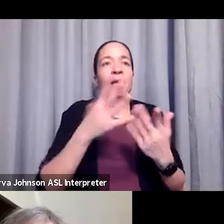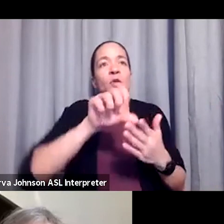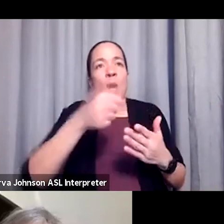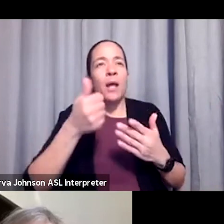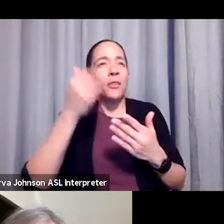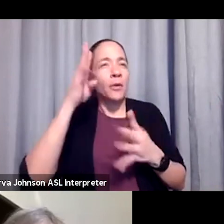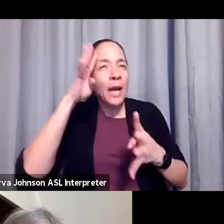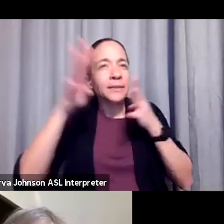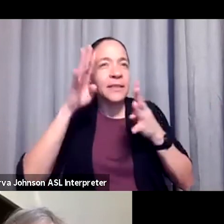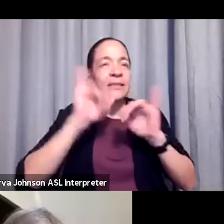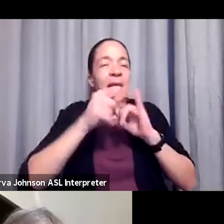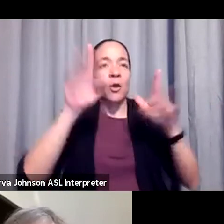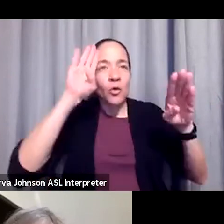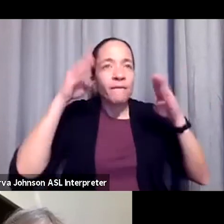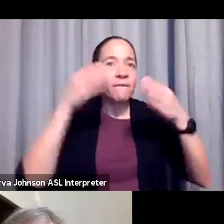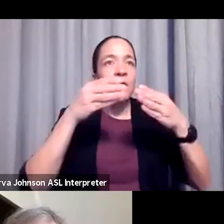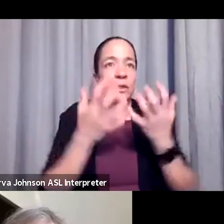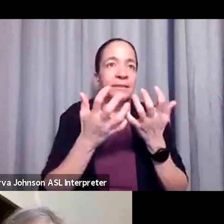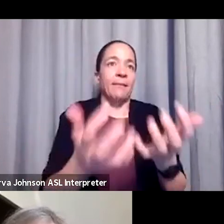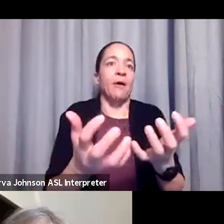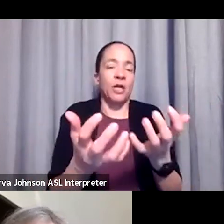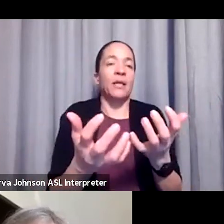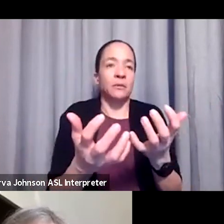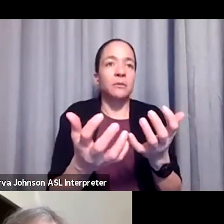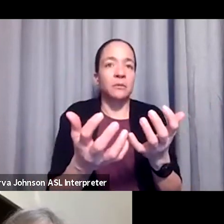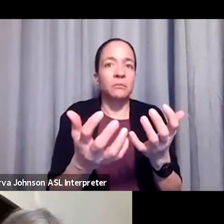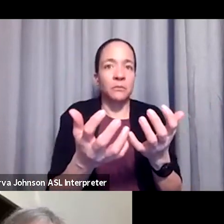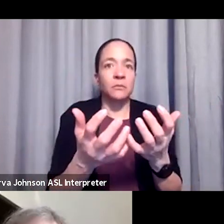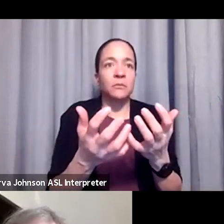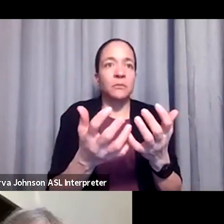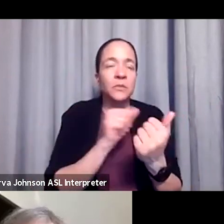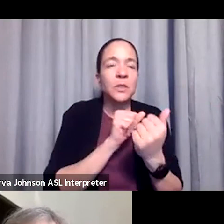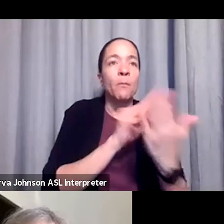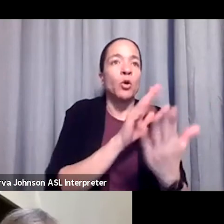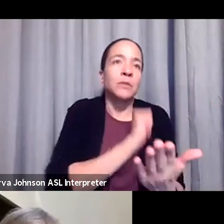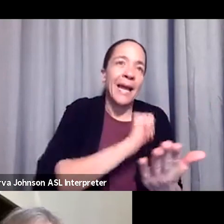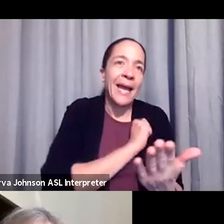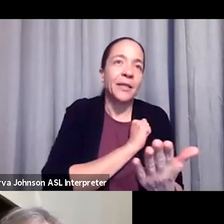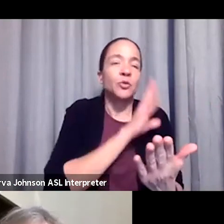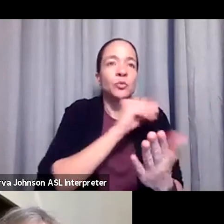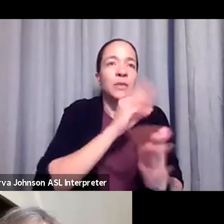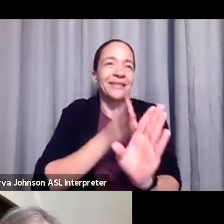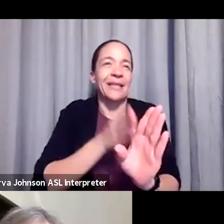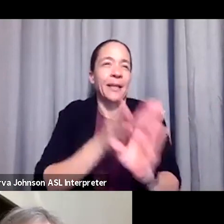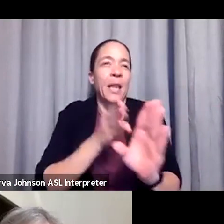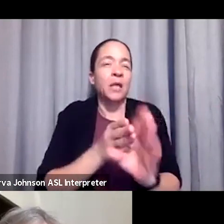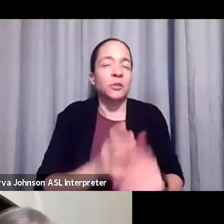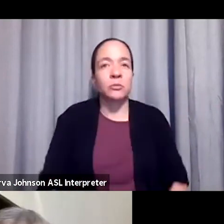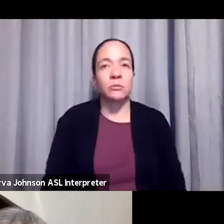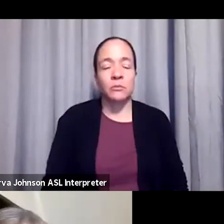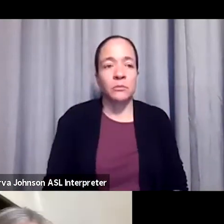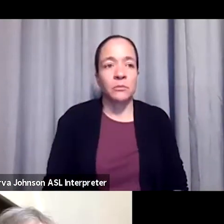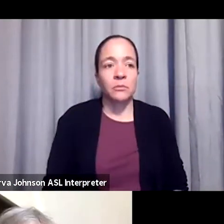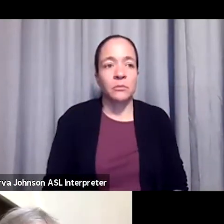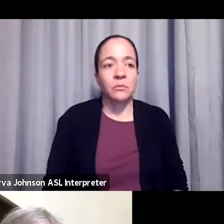on your audience through more of an attitudinal or psychological lens. Well, on behalf of everybody, and we